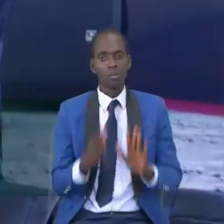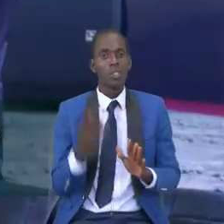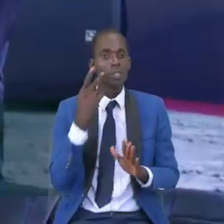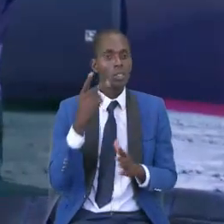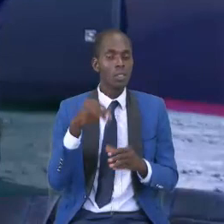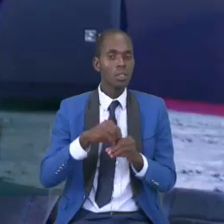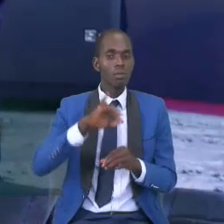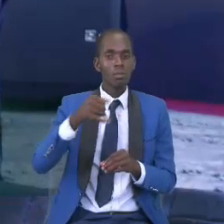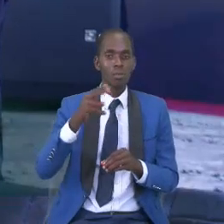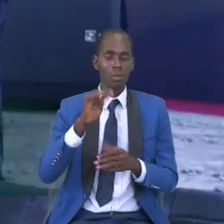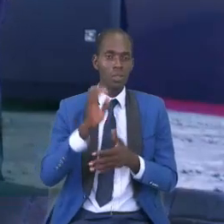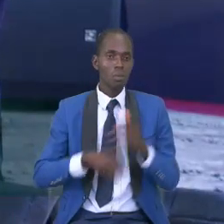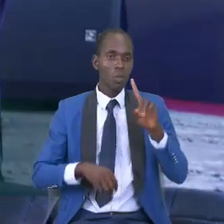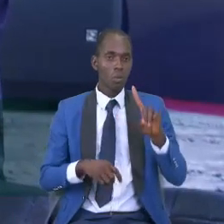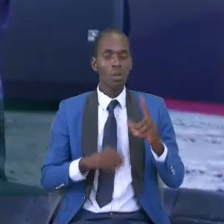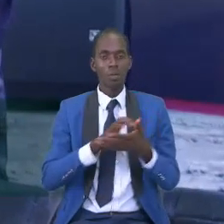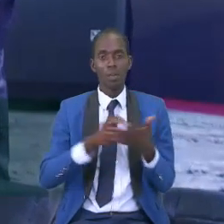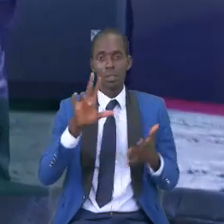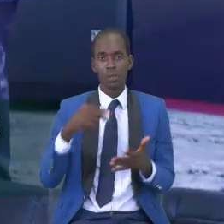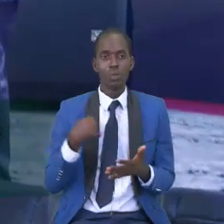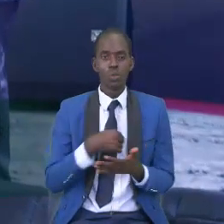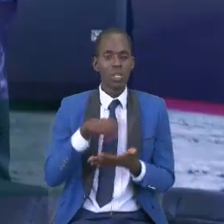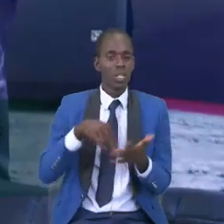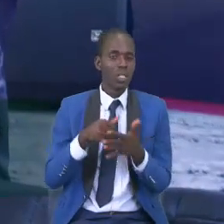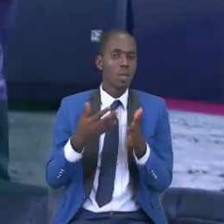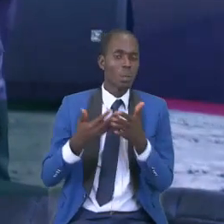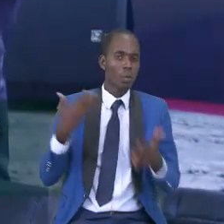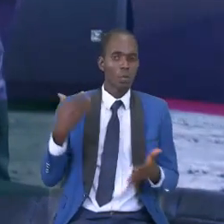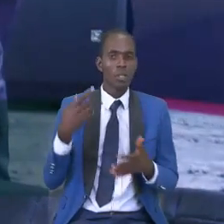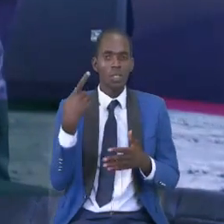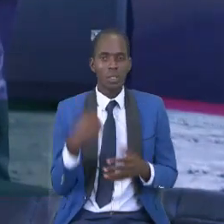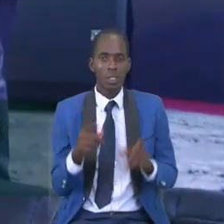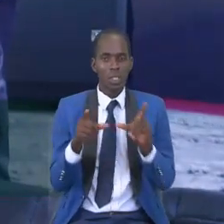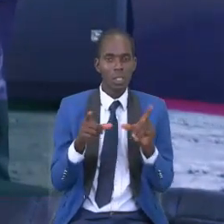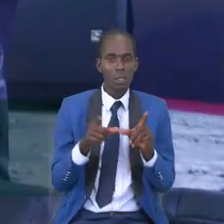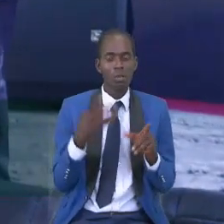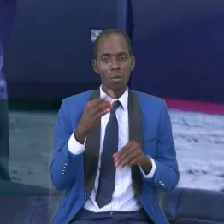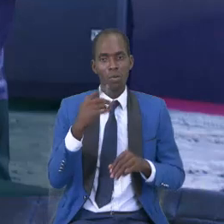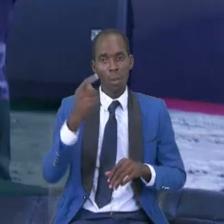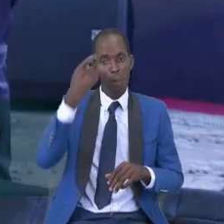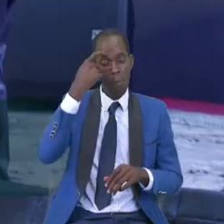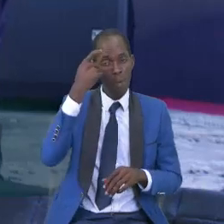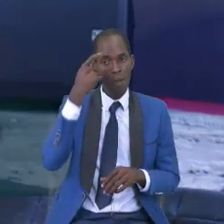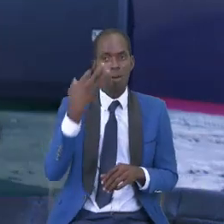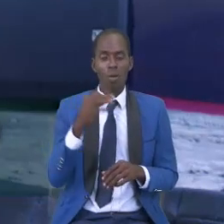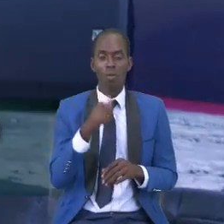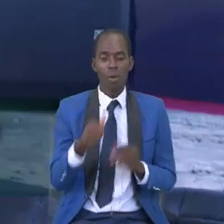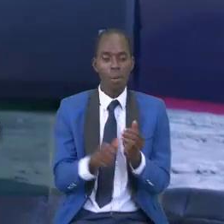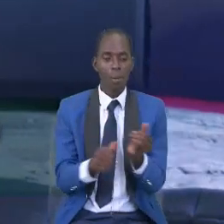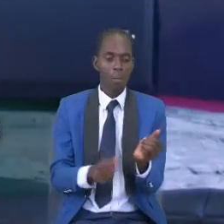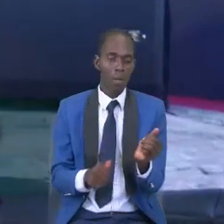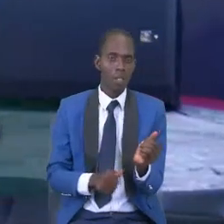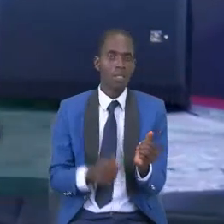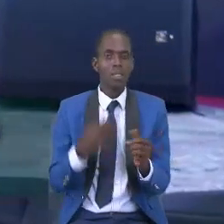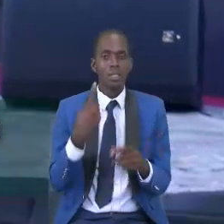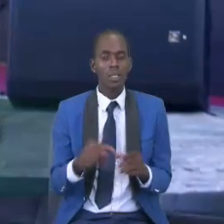he ran away from the Lord. His state of mind was the state of the mind of a backslider, the state